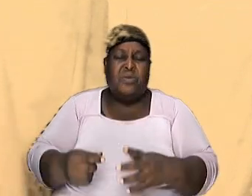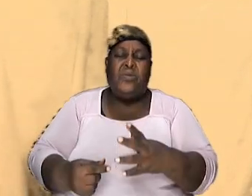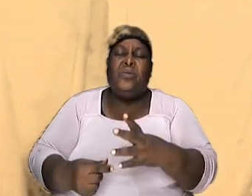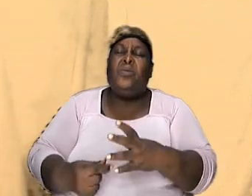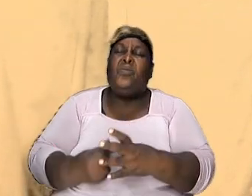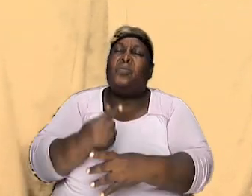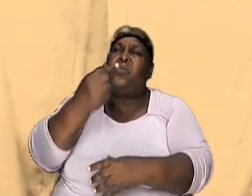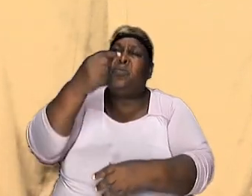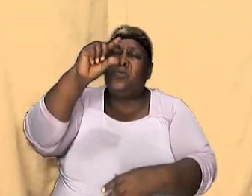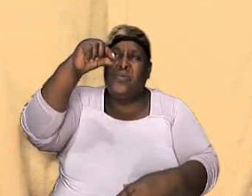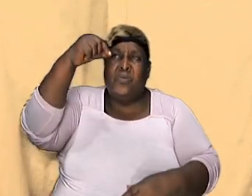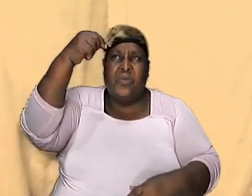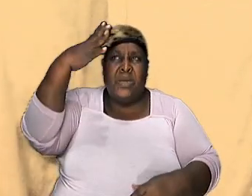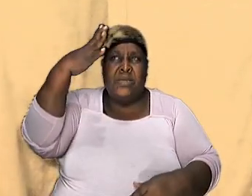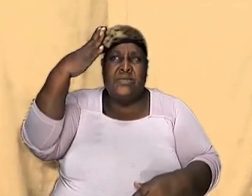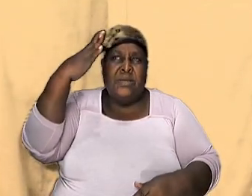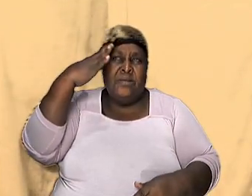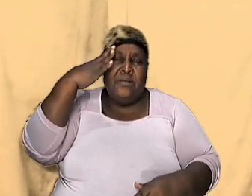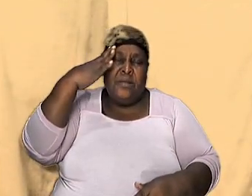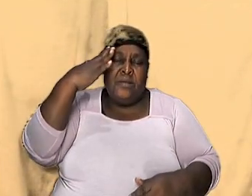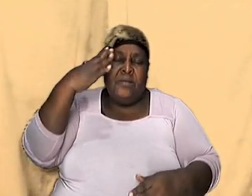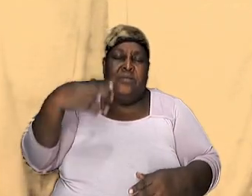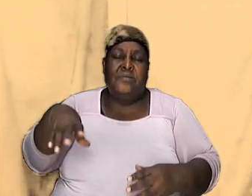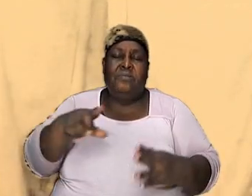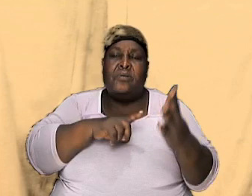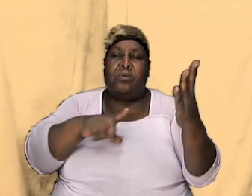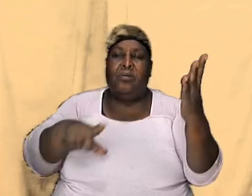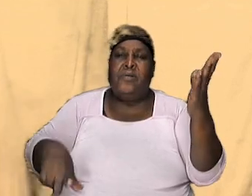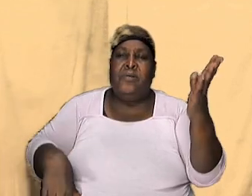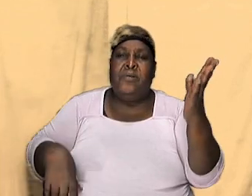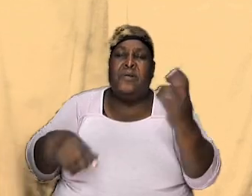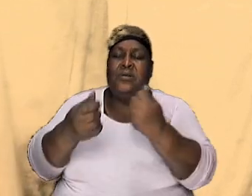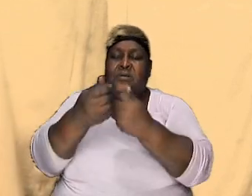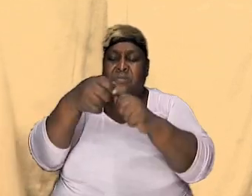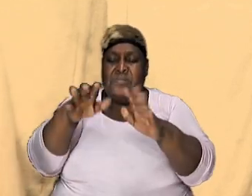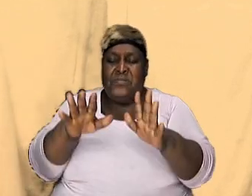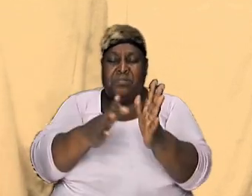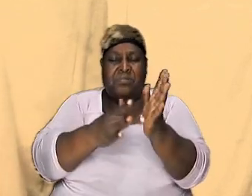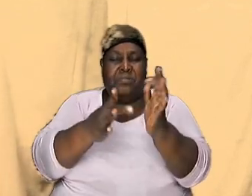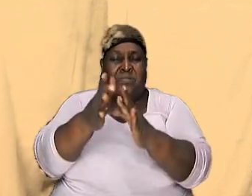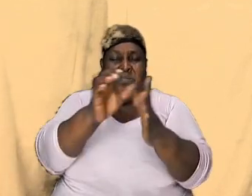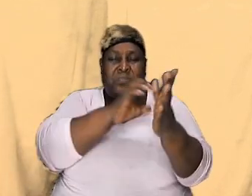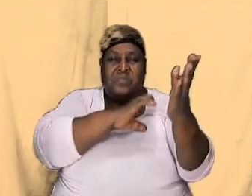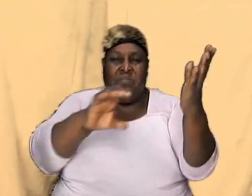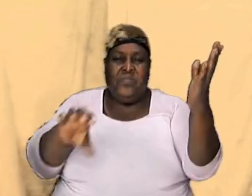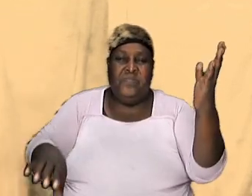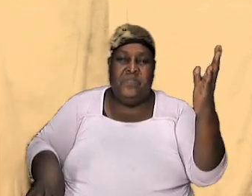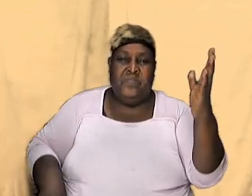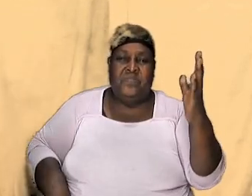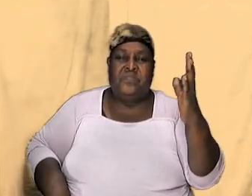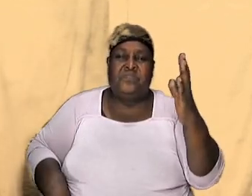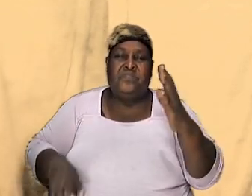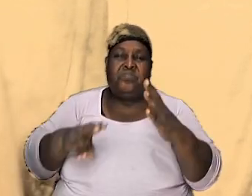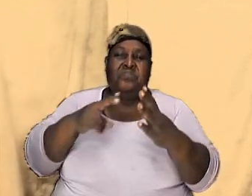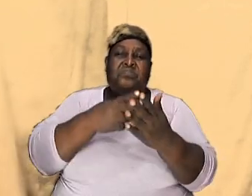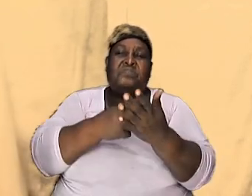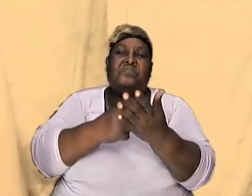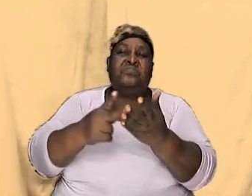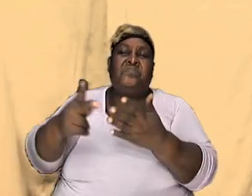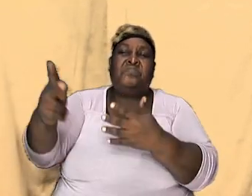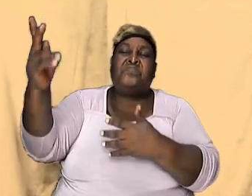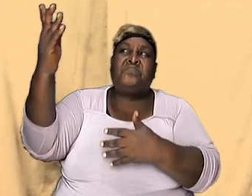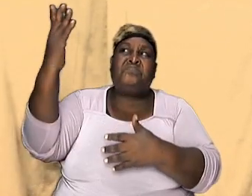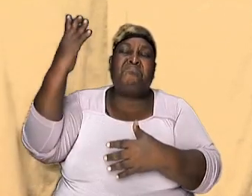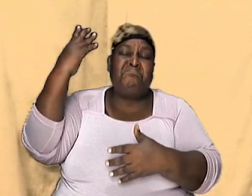knowledge of our Lord and our Savior, Jesus Christ. Amen. Now, for the past 2 weeks, amen, we have been